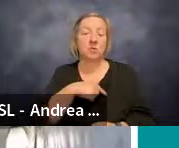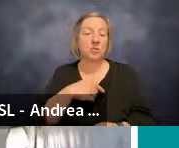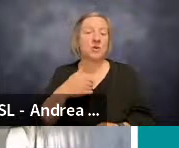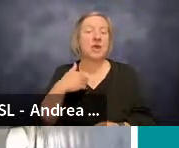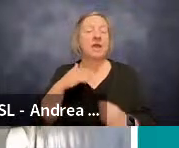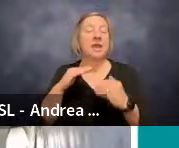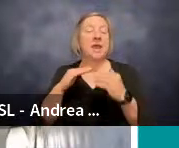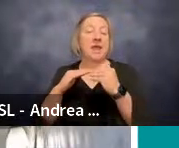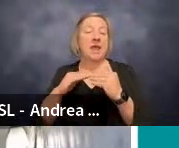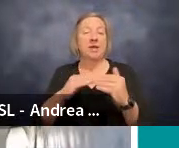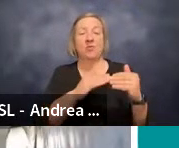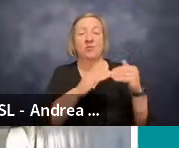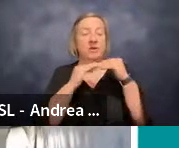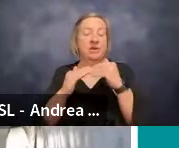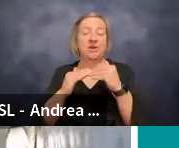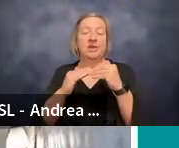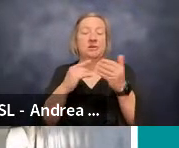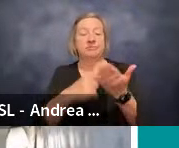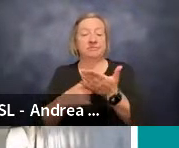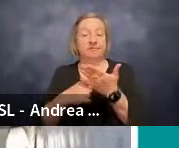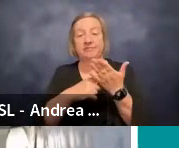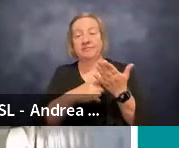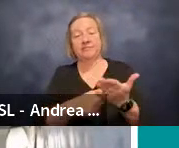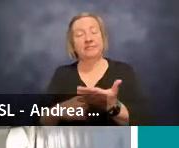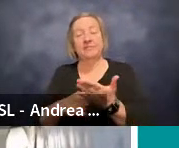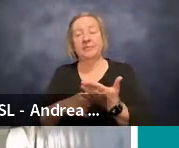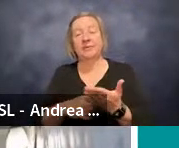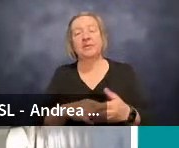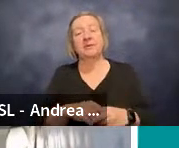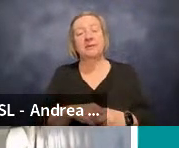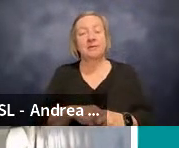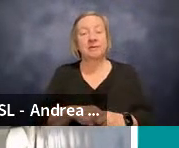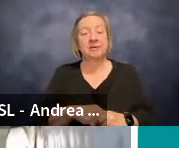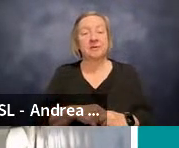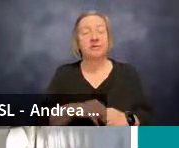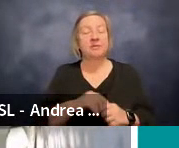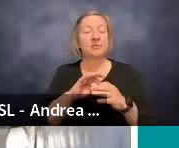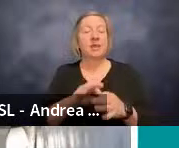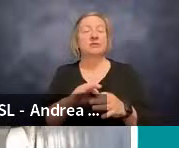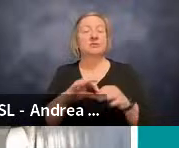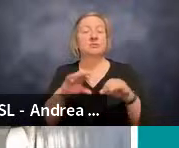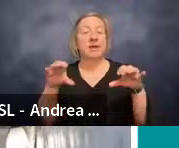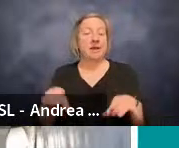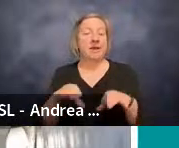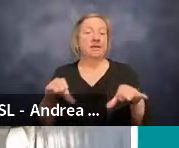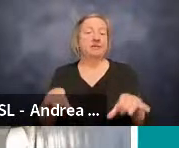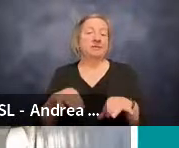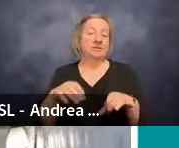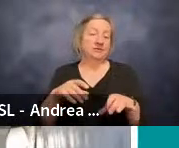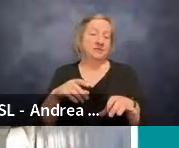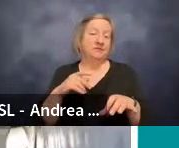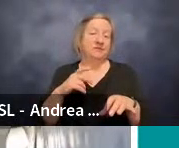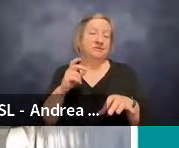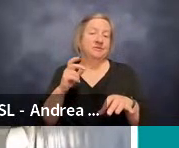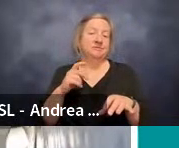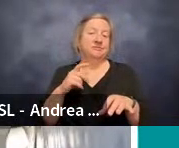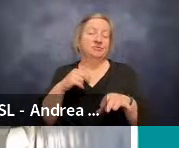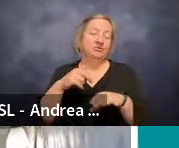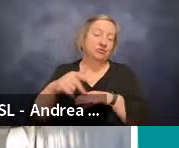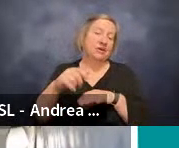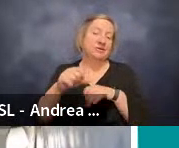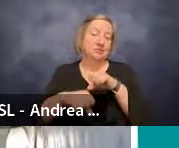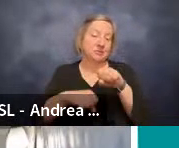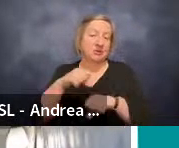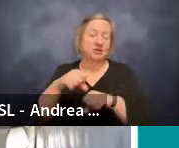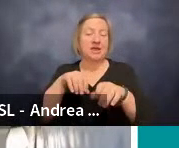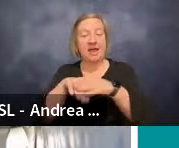equity roundtable regarding active transportation and access to the bridge, which was very